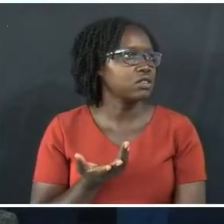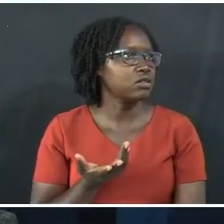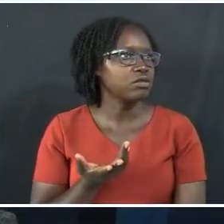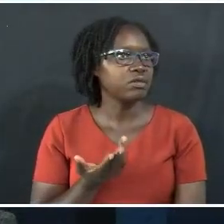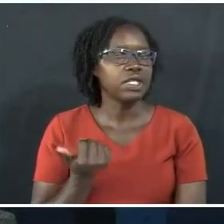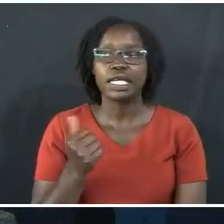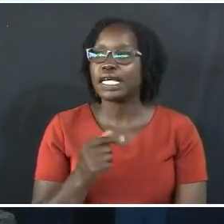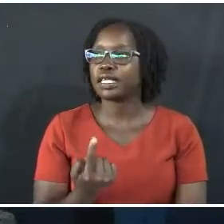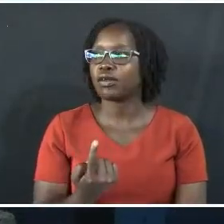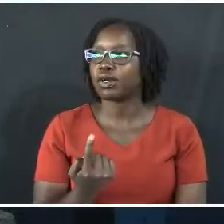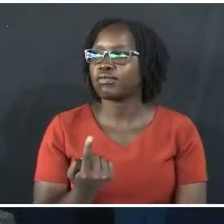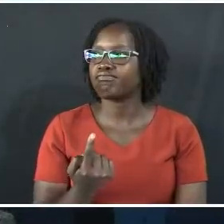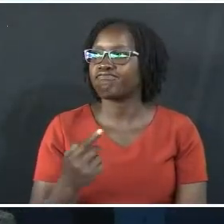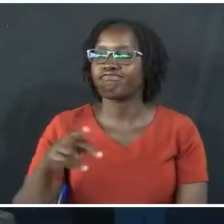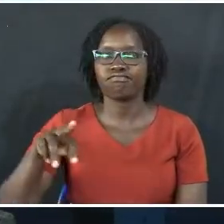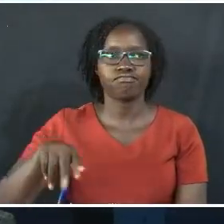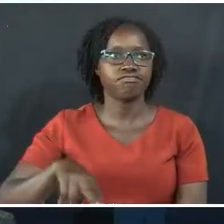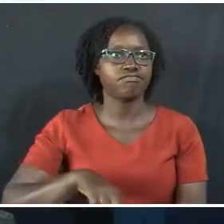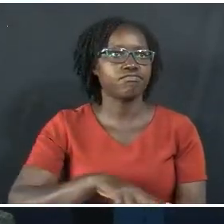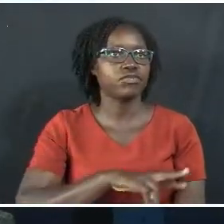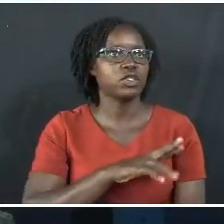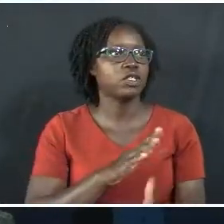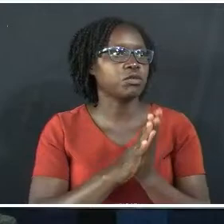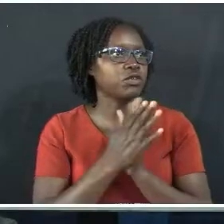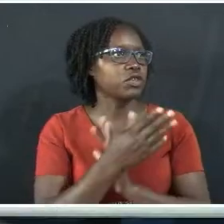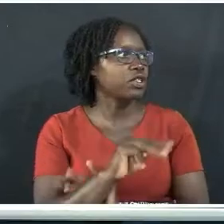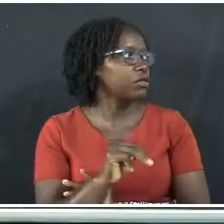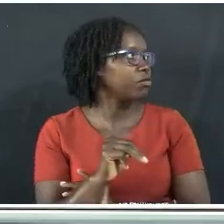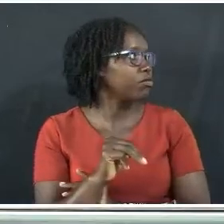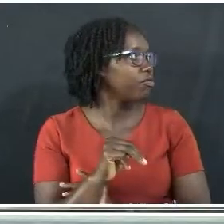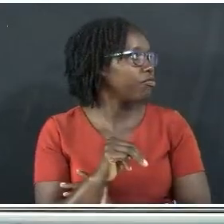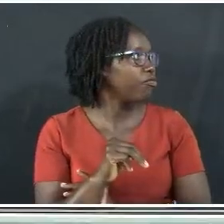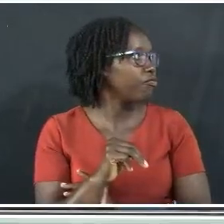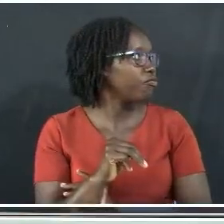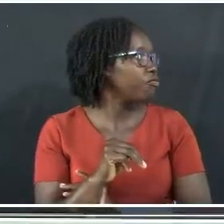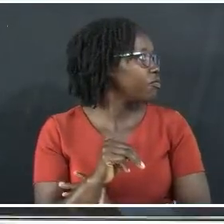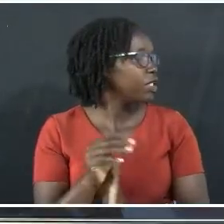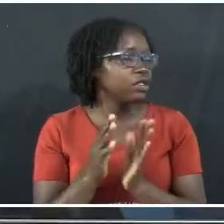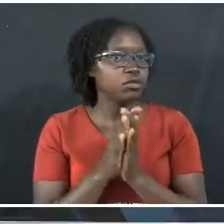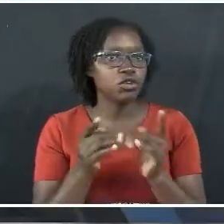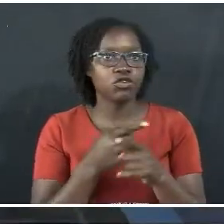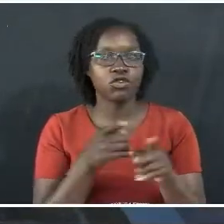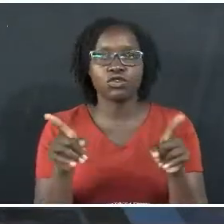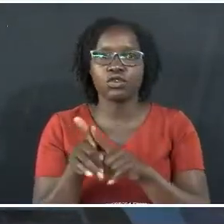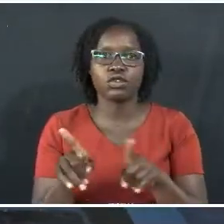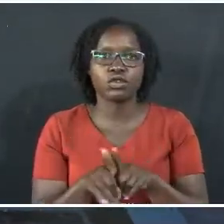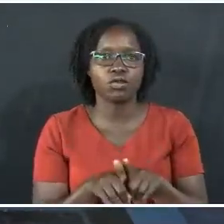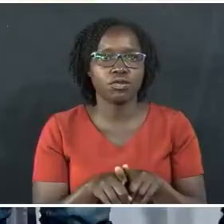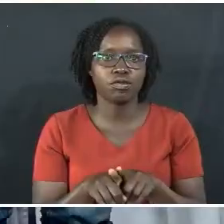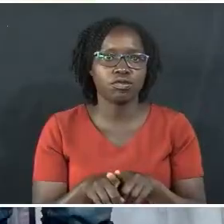Just walk to me. I want to pray for them and I want to pray for you too.